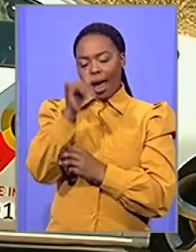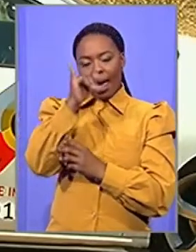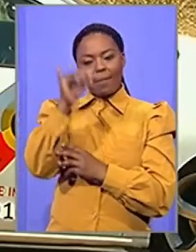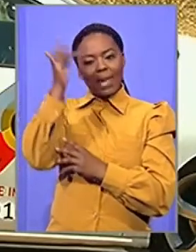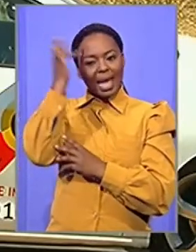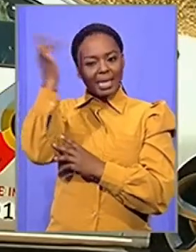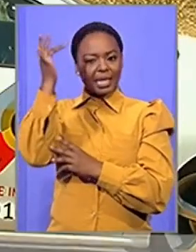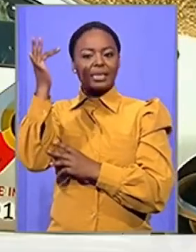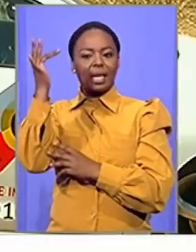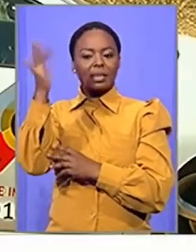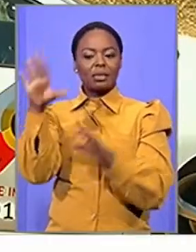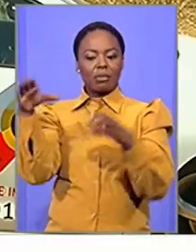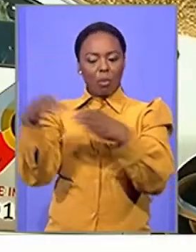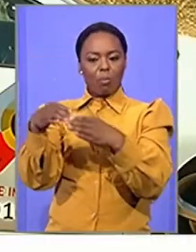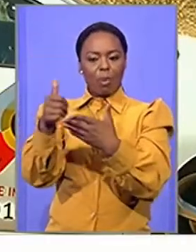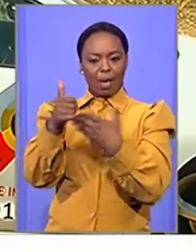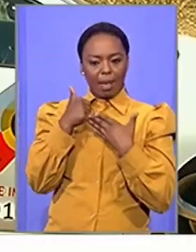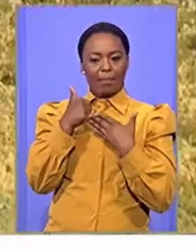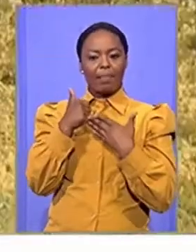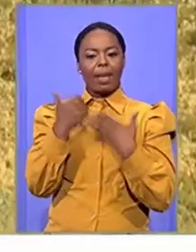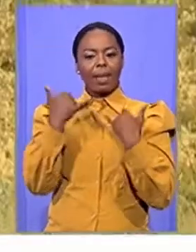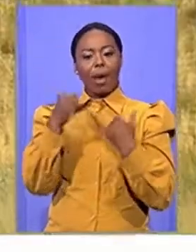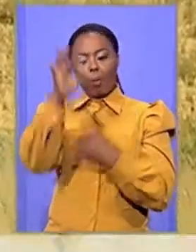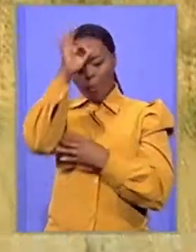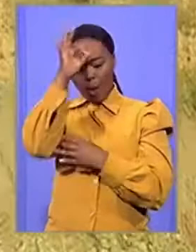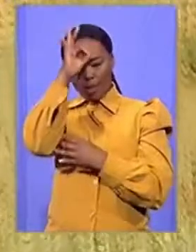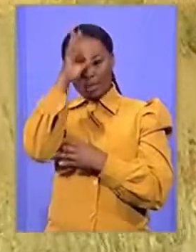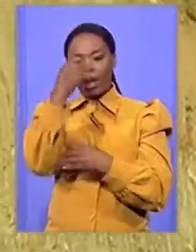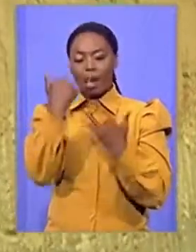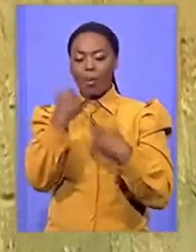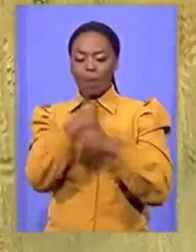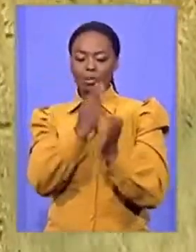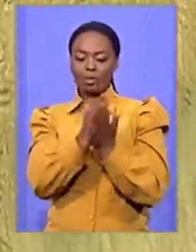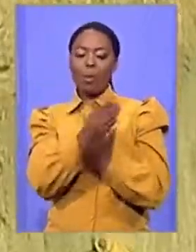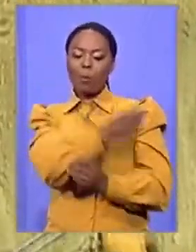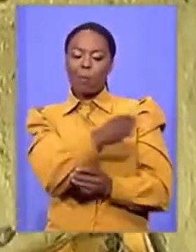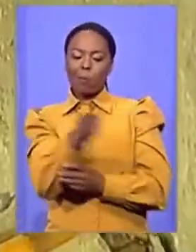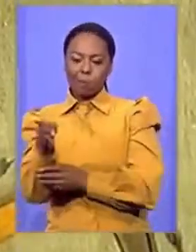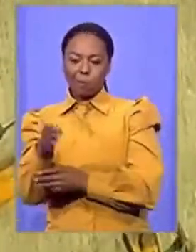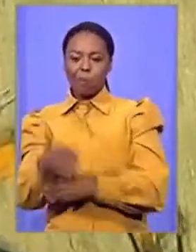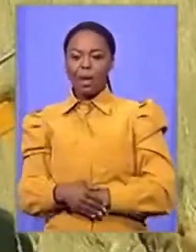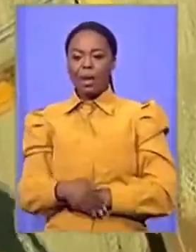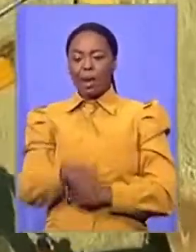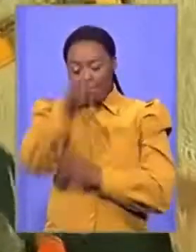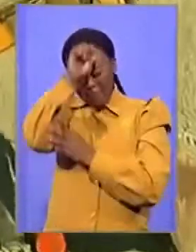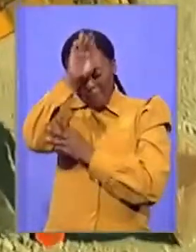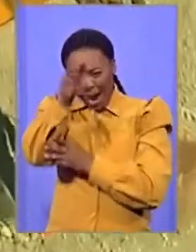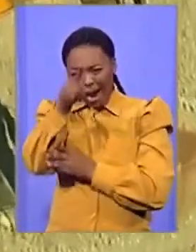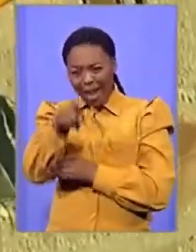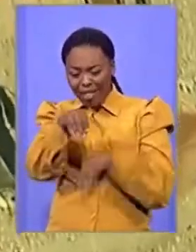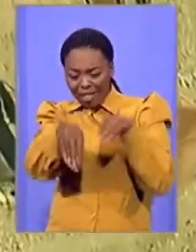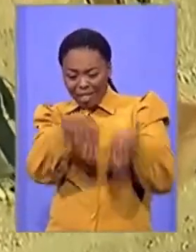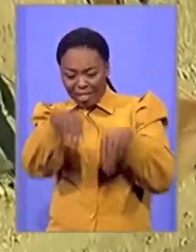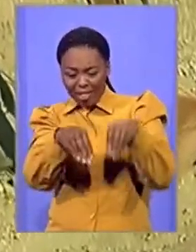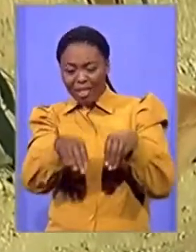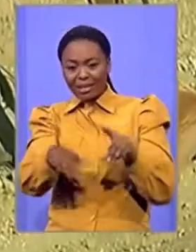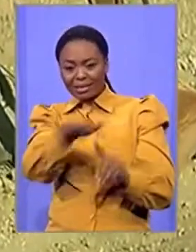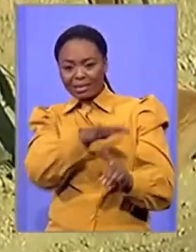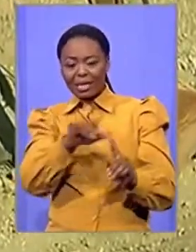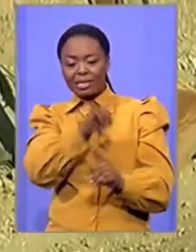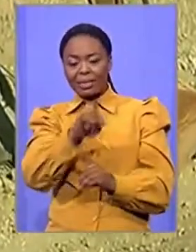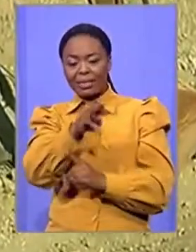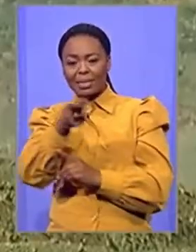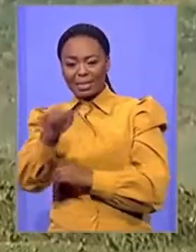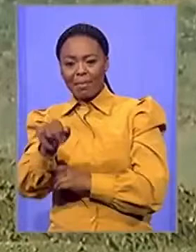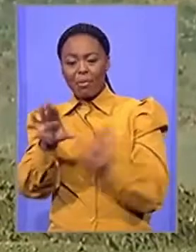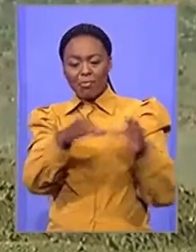sure that there is high police visibility. Melete ya meepo ya dizamazama ke tlhobaboroko e kgolo ka seleteng sa Sekhukhune. Badudi